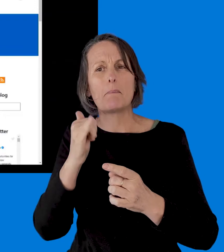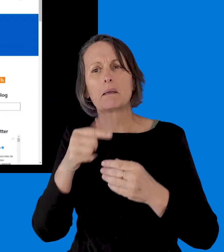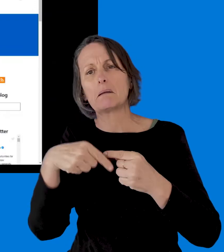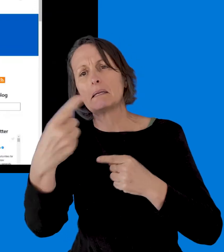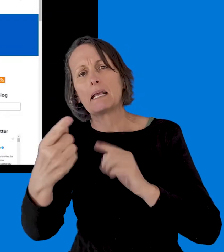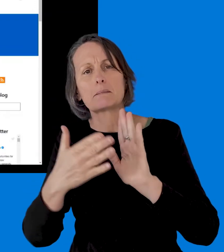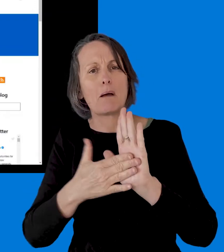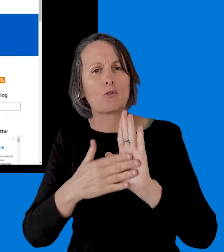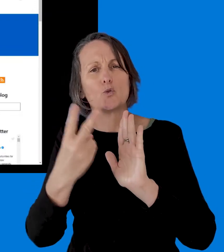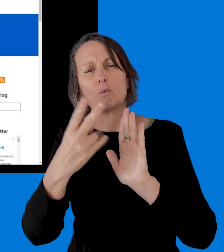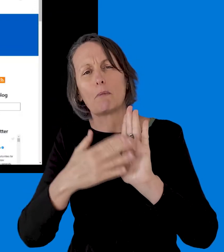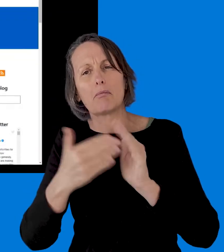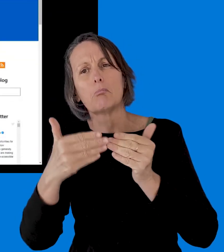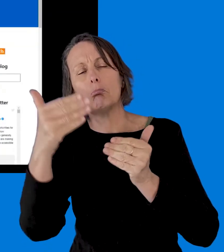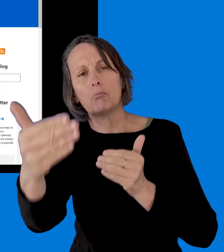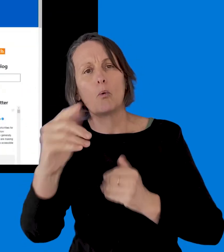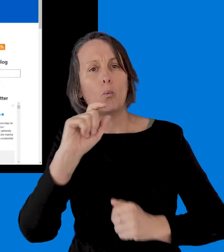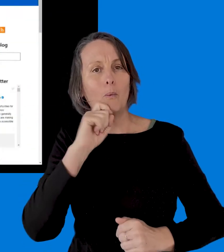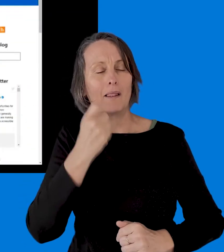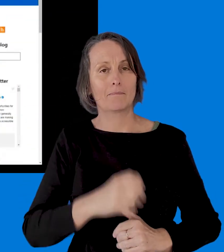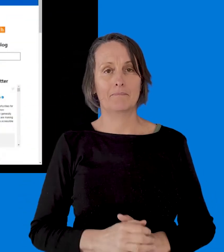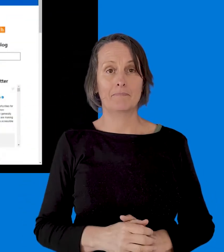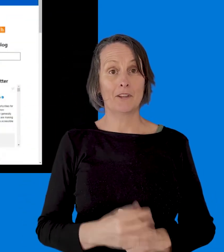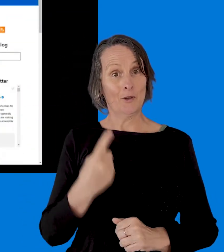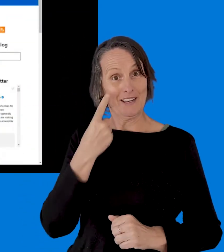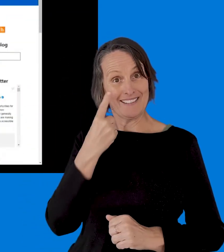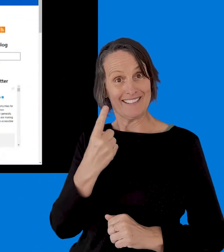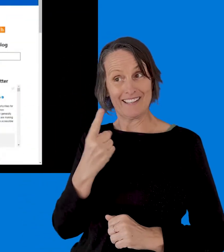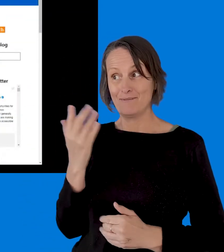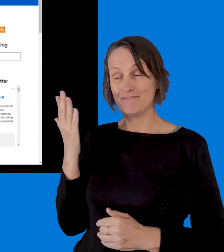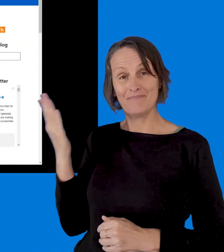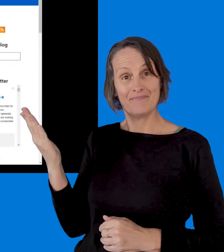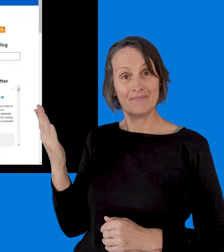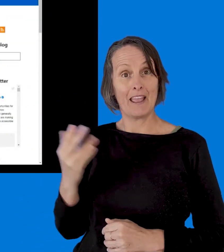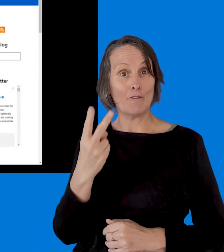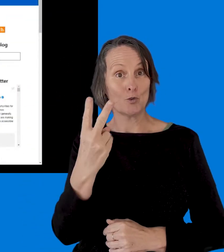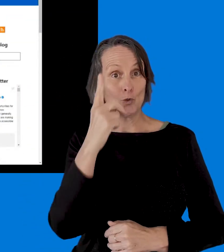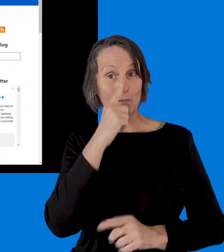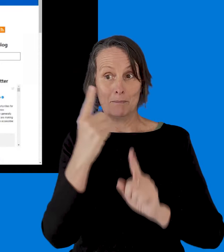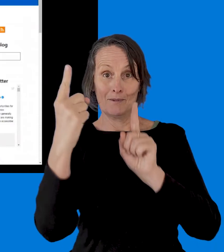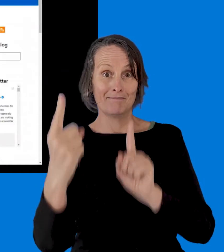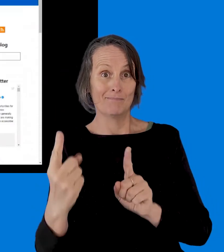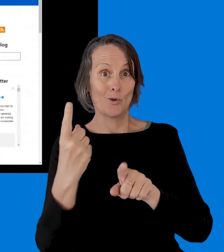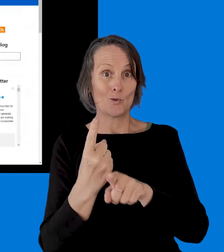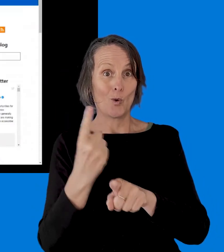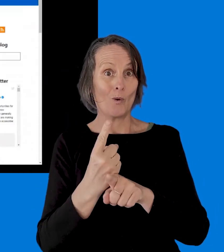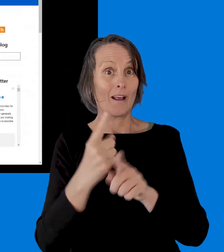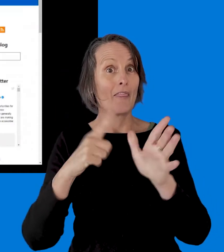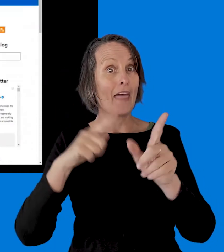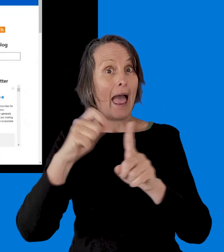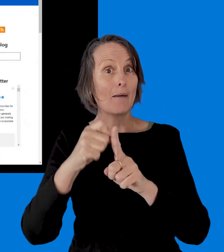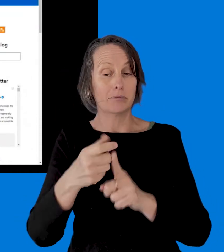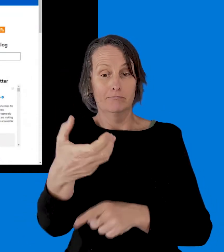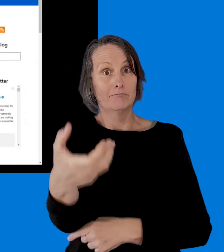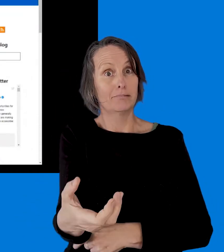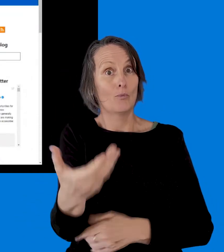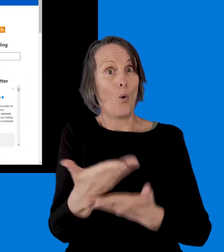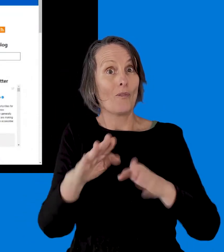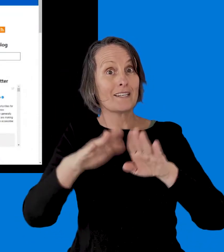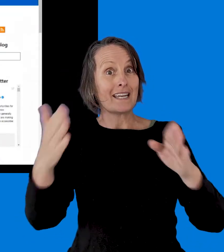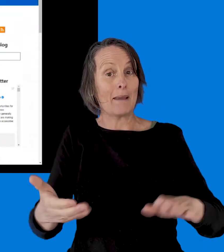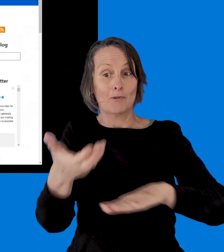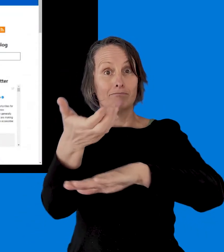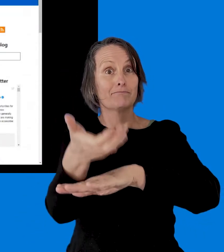two. You'll see in this picture where you have 2 people talking to each other and the app is on the table. And